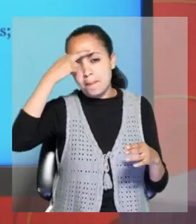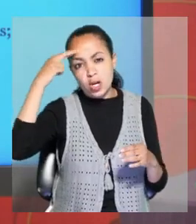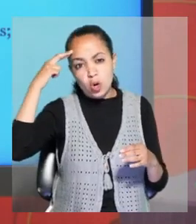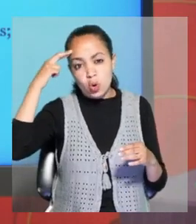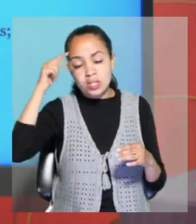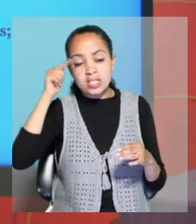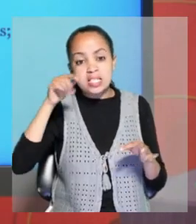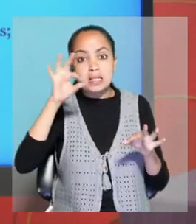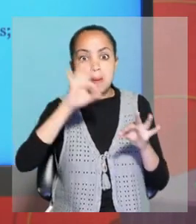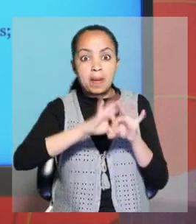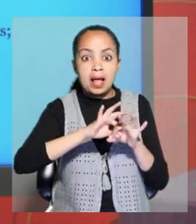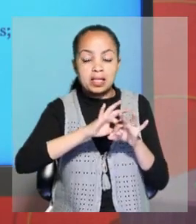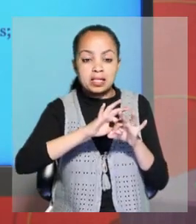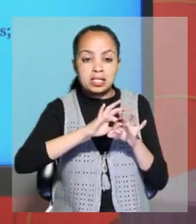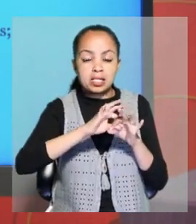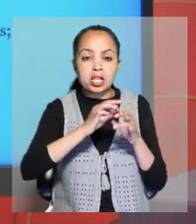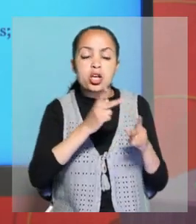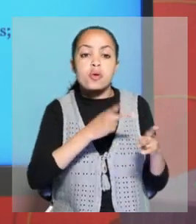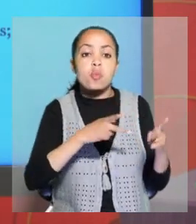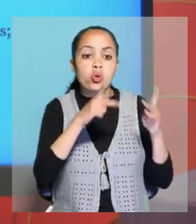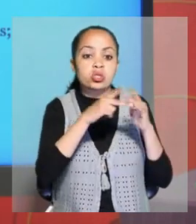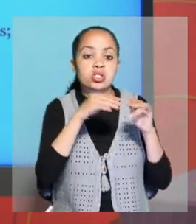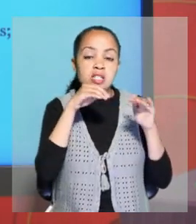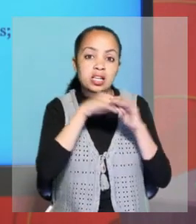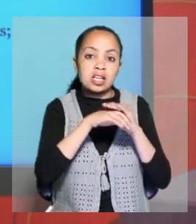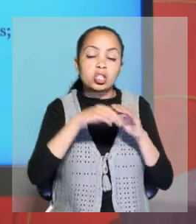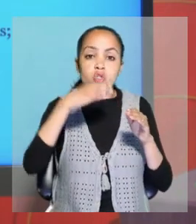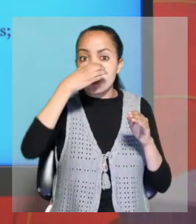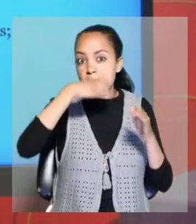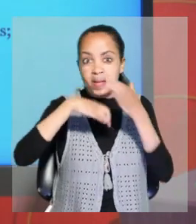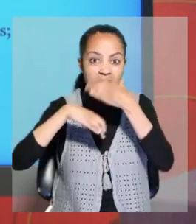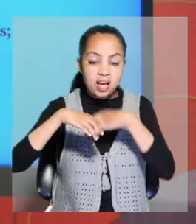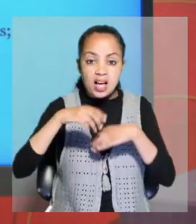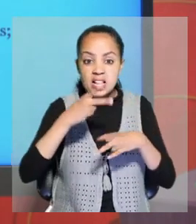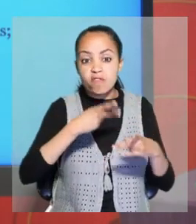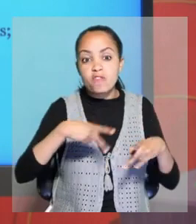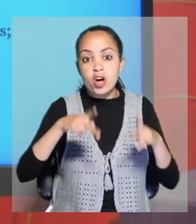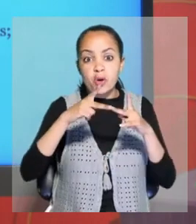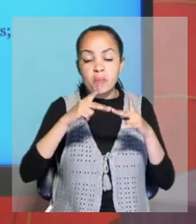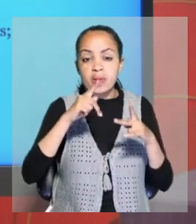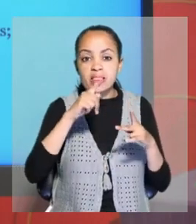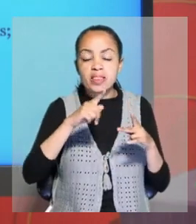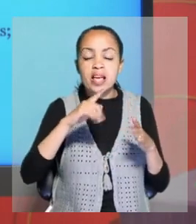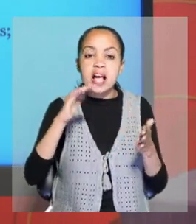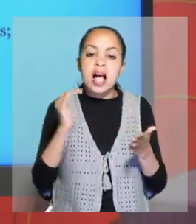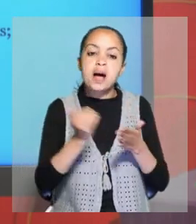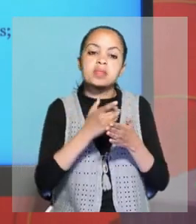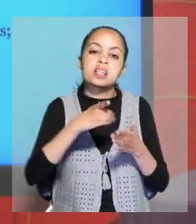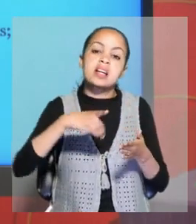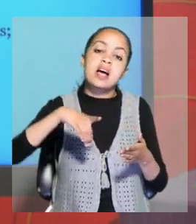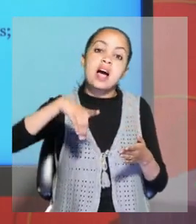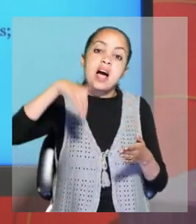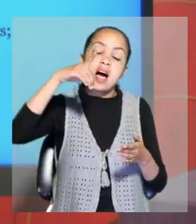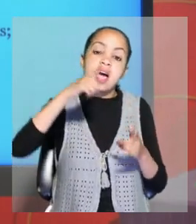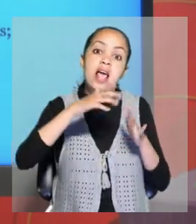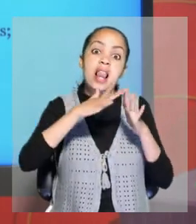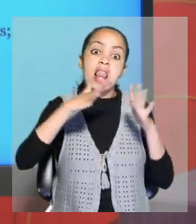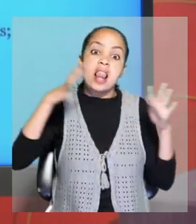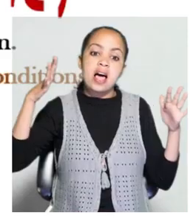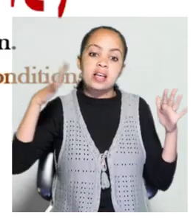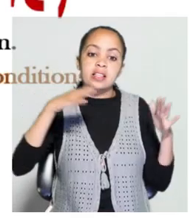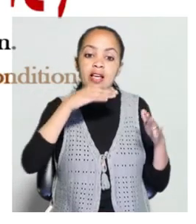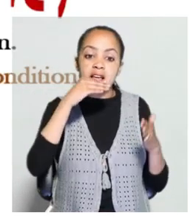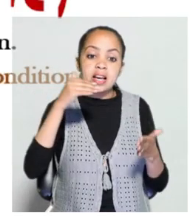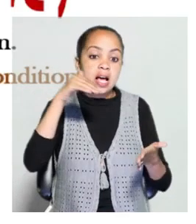Because these plants can be positioned in tropical environment, they capture high light intensity.